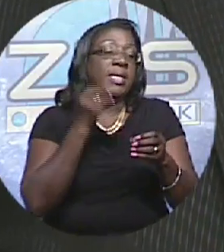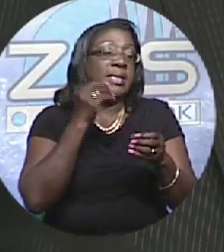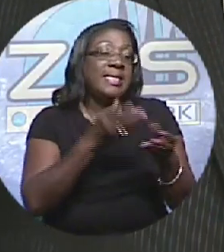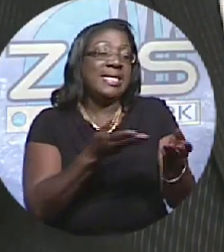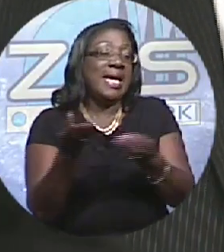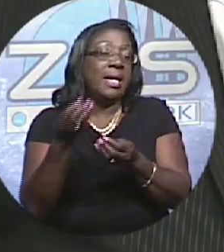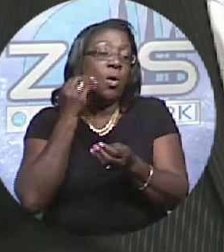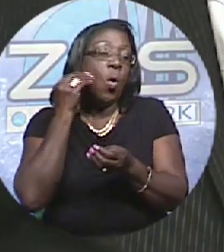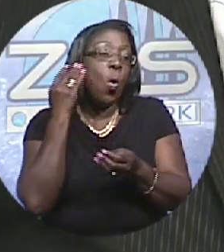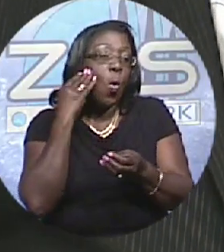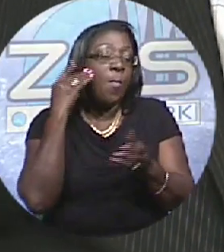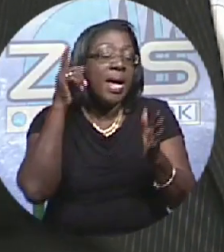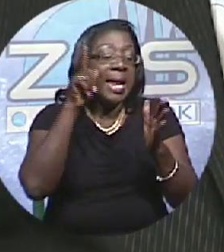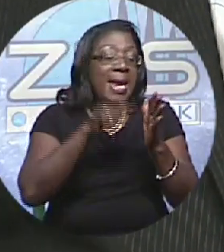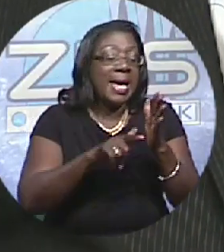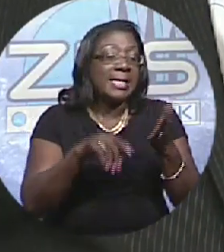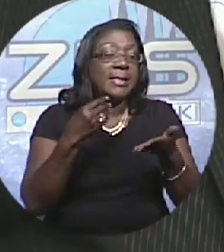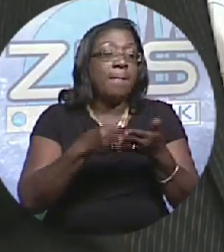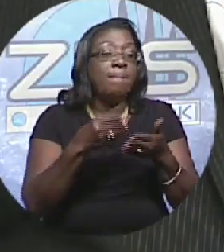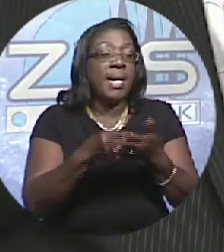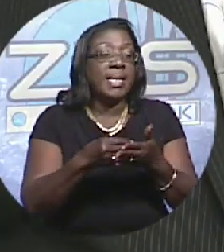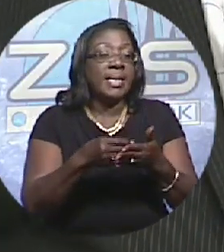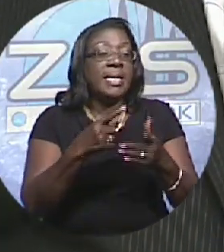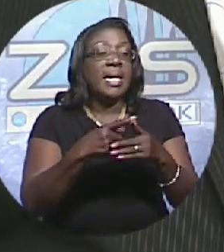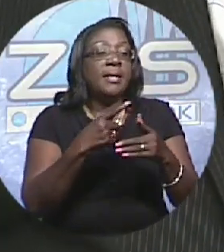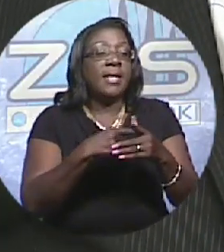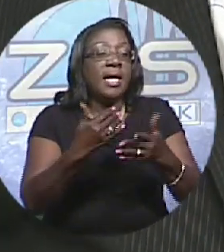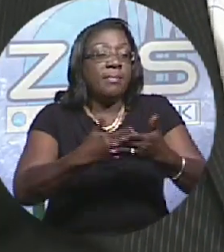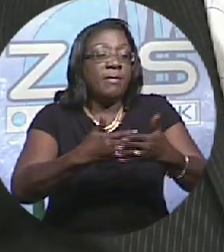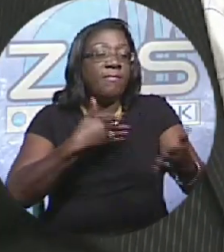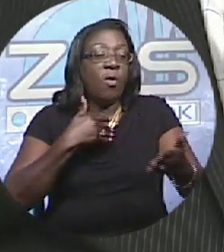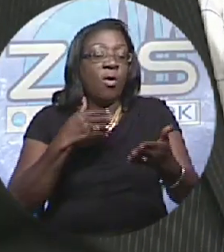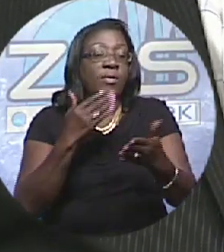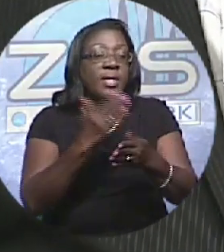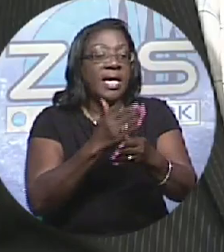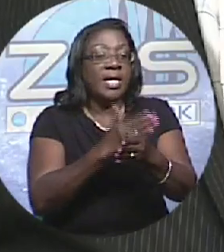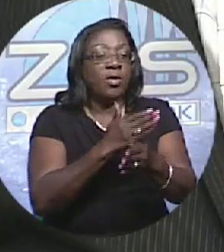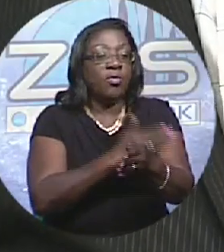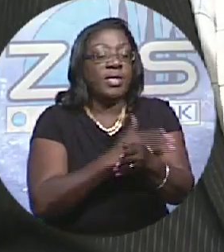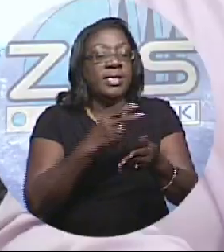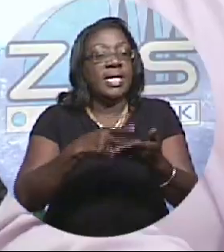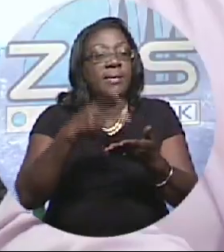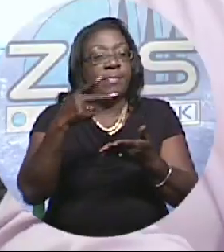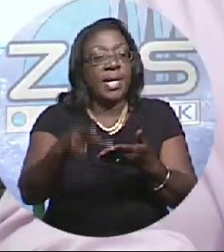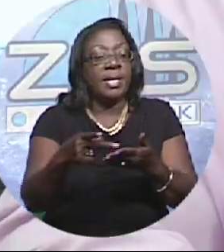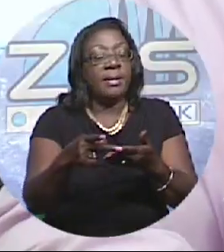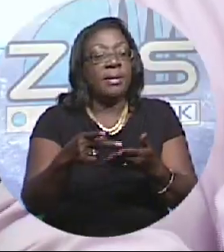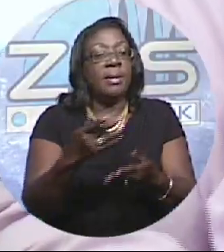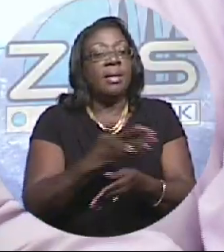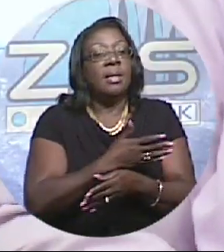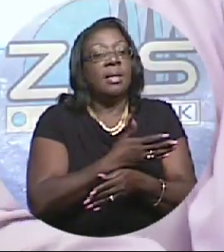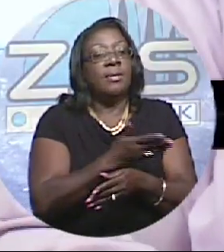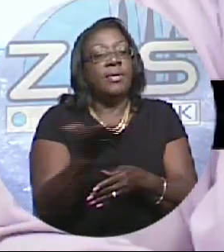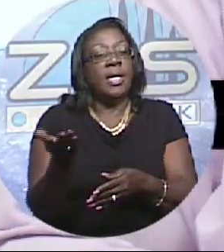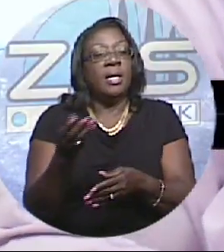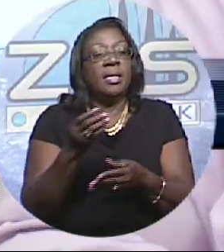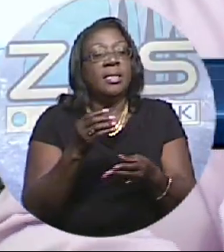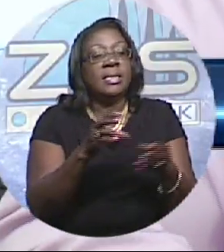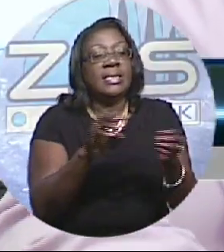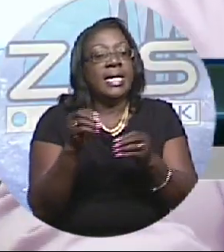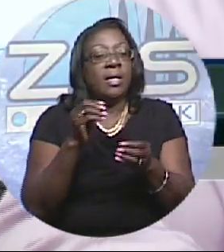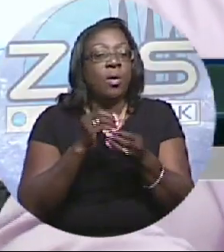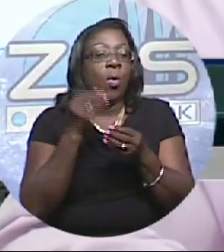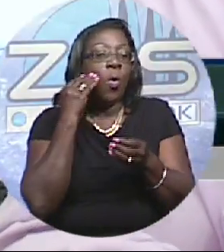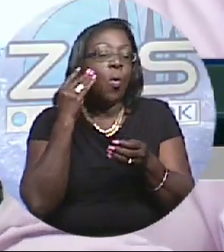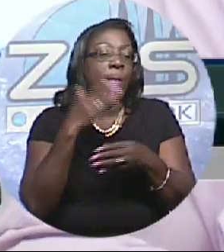employees would take home less than before the minimum wage increase. Their take-home package was